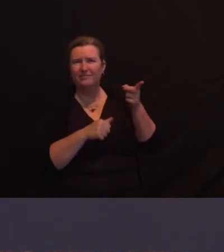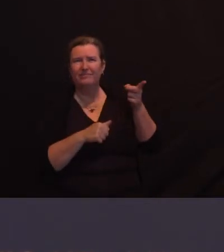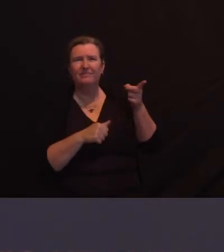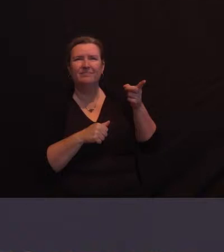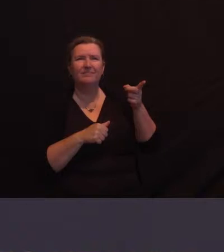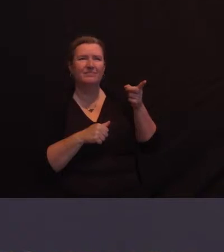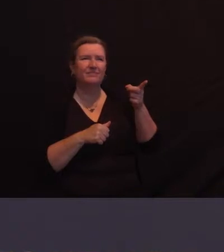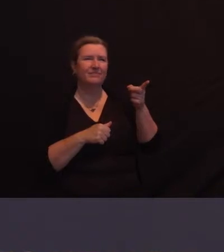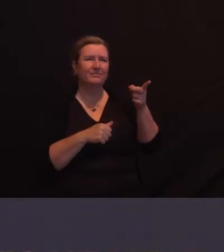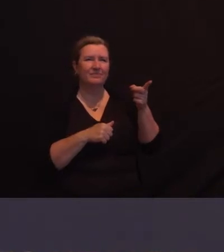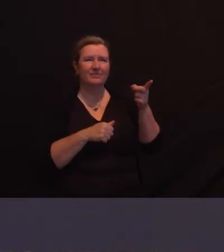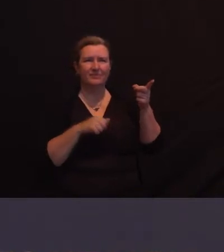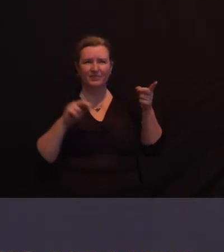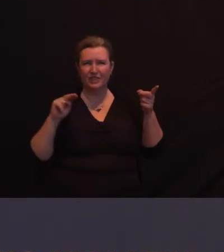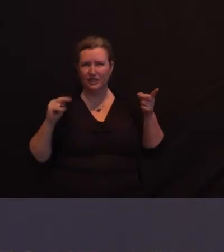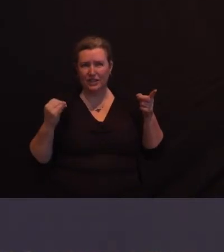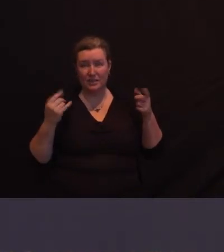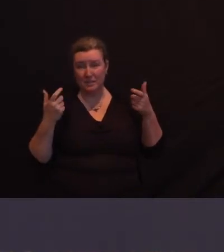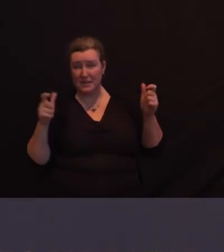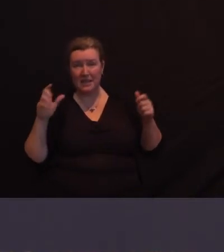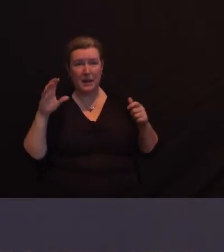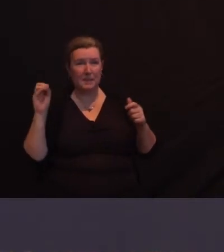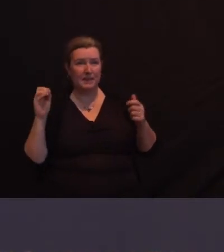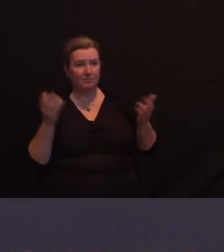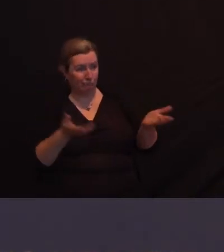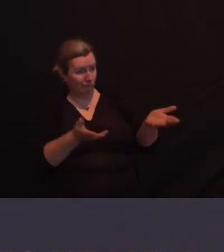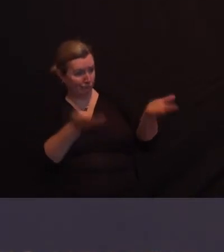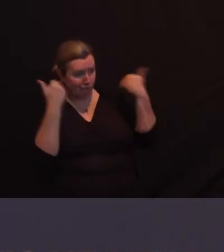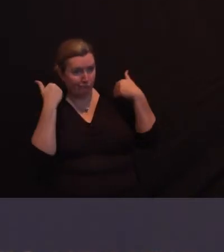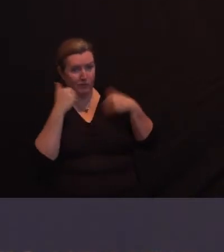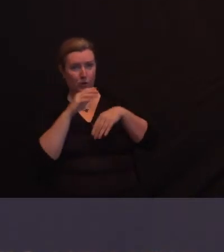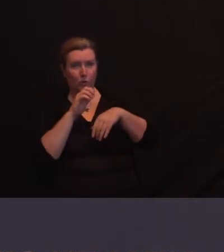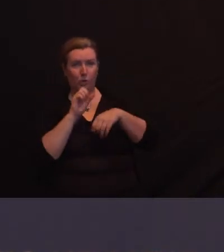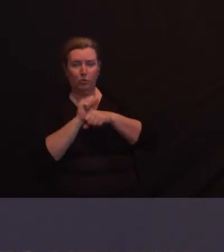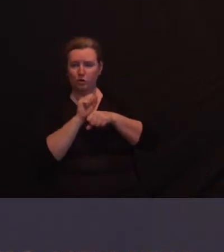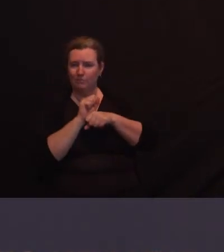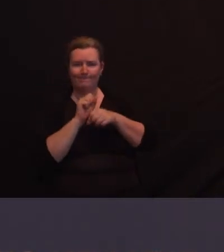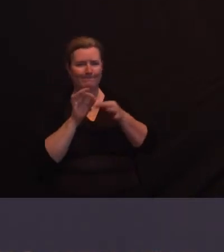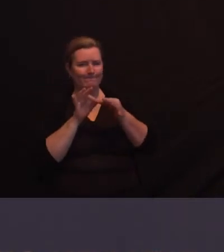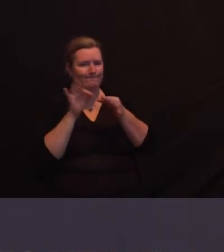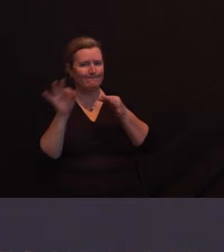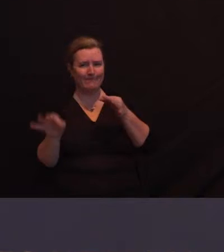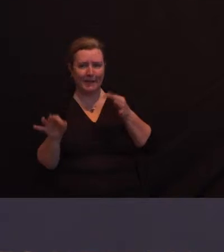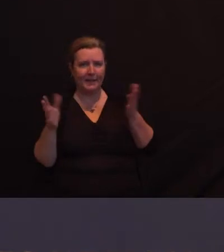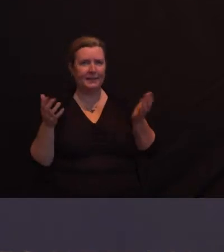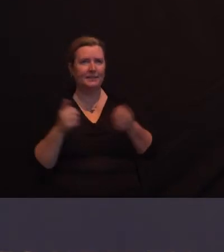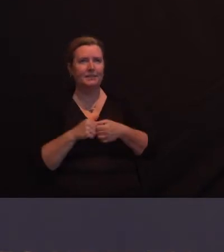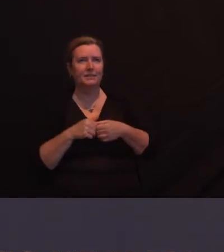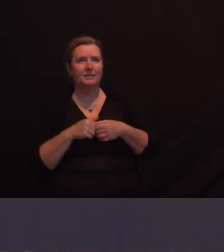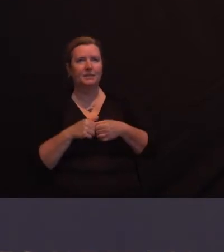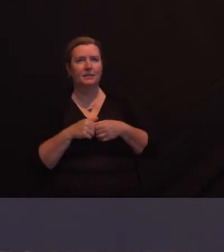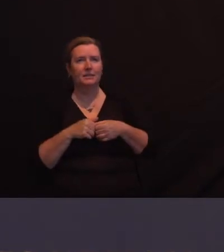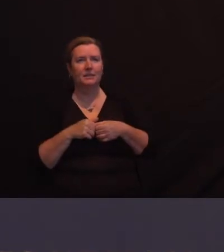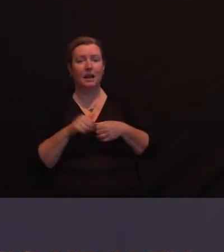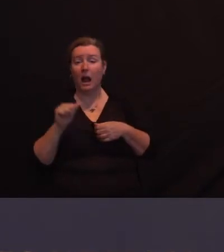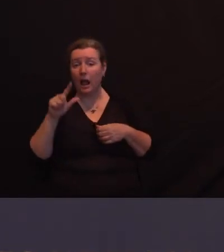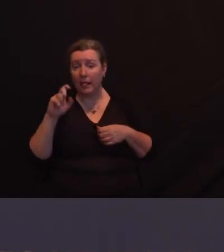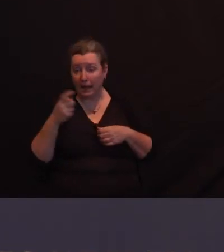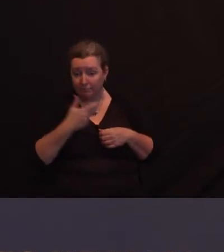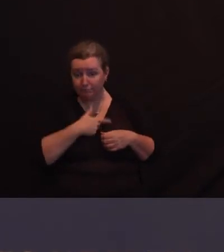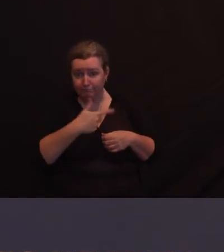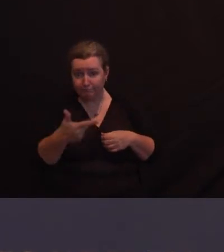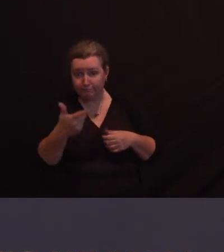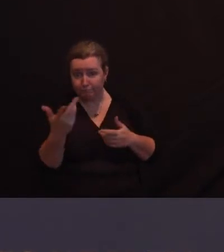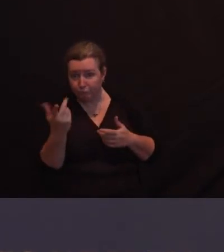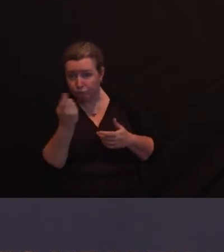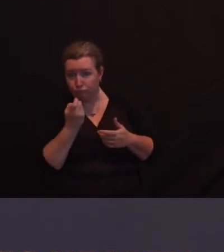state as well. So those are two trends I think you're seeing without question in the business community. Thank you, good to have you. Alex, good afternoon. Good afternoon, welcome back, Governor. Nice